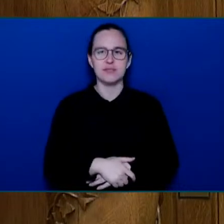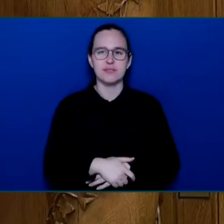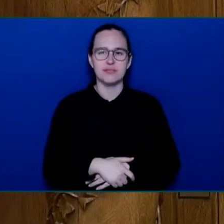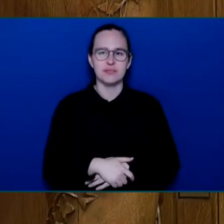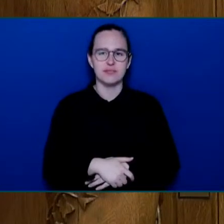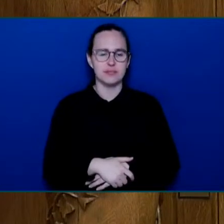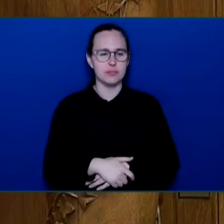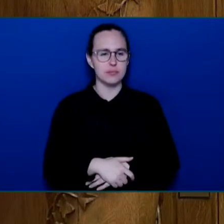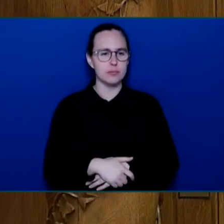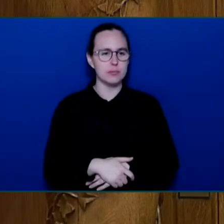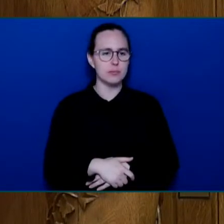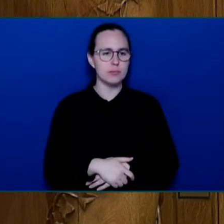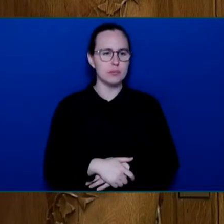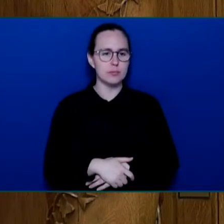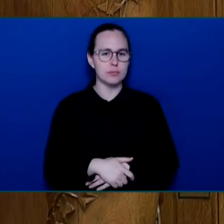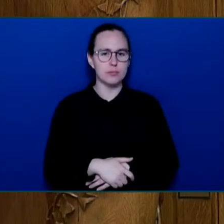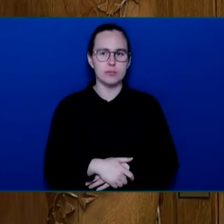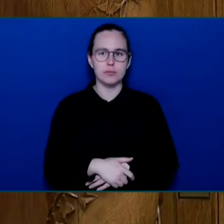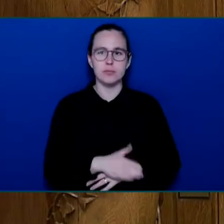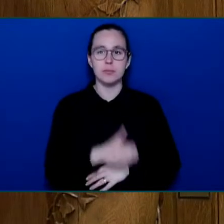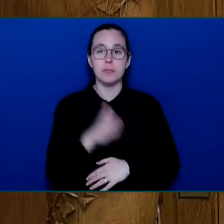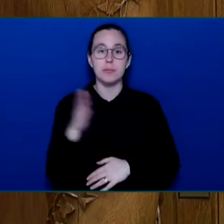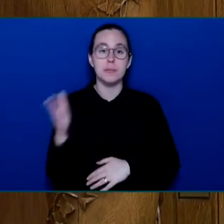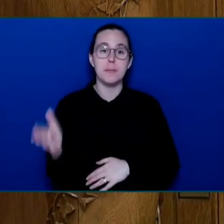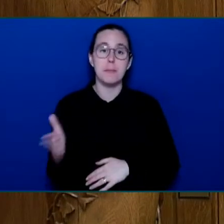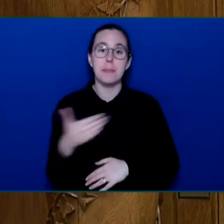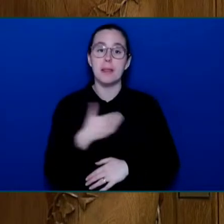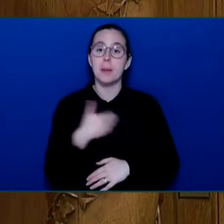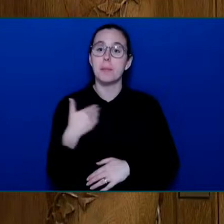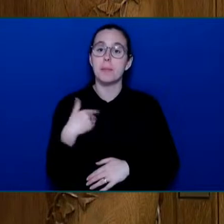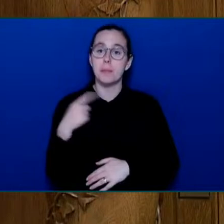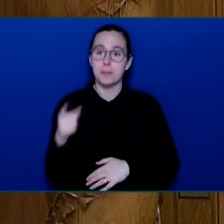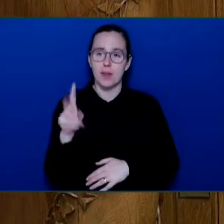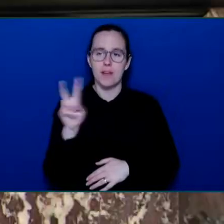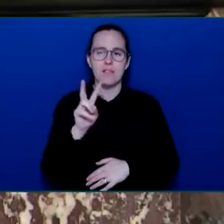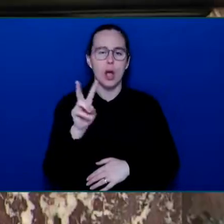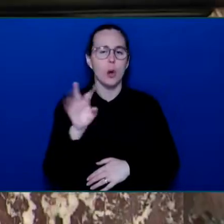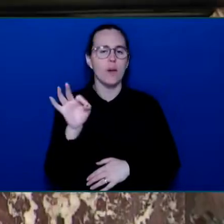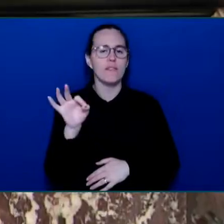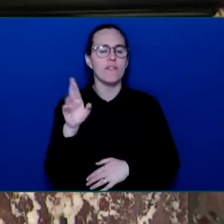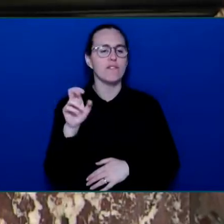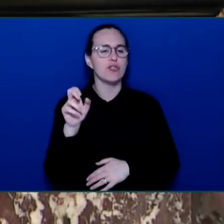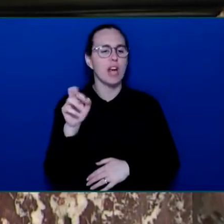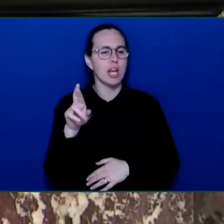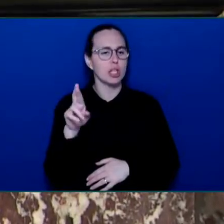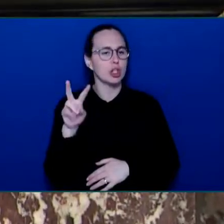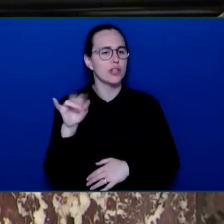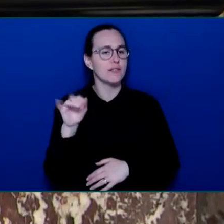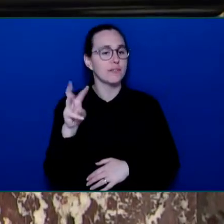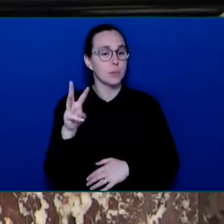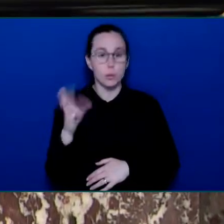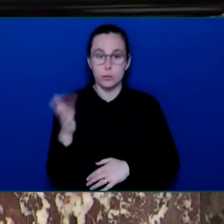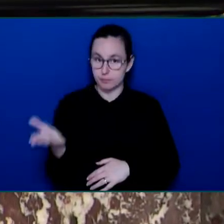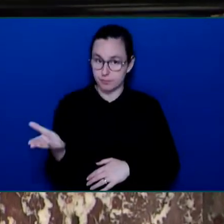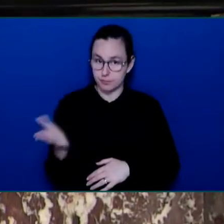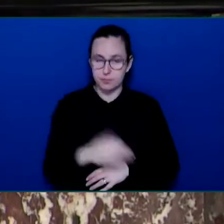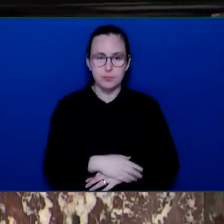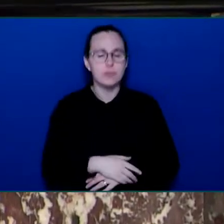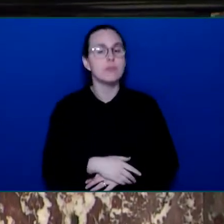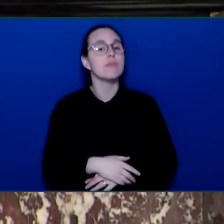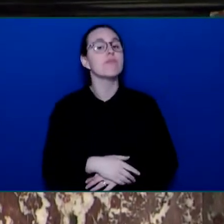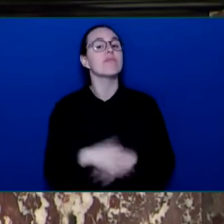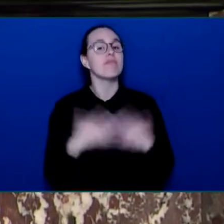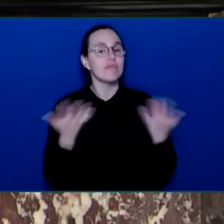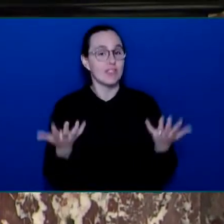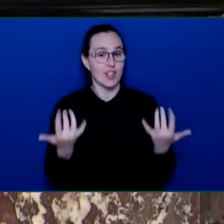Member for Vancouver Fraserview. Mr. Speaker, today is Halloween. I'm not going to speak about something scary,